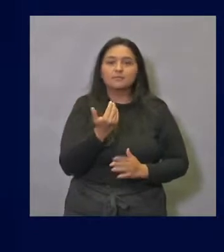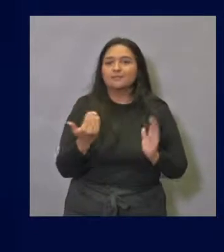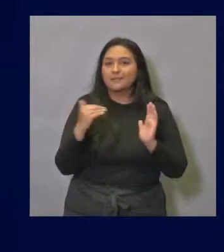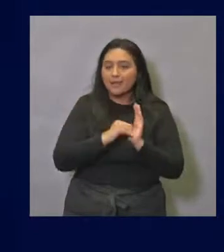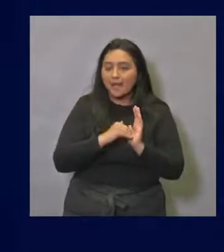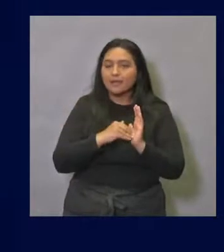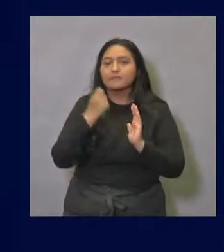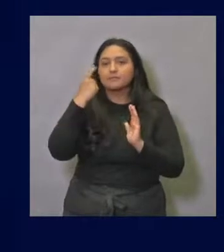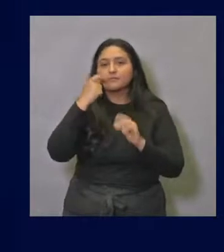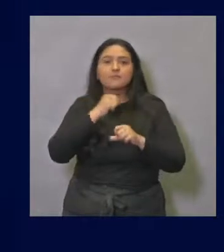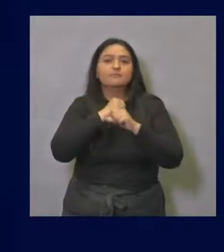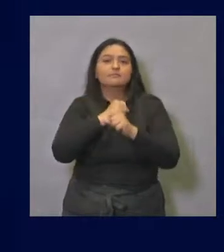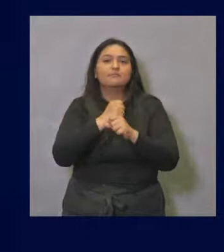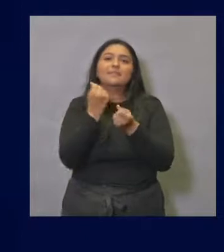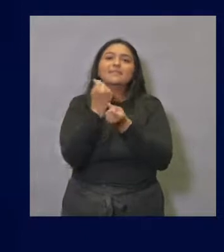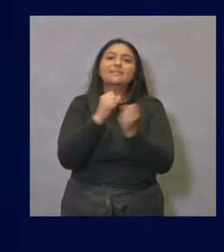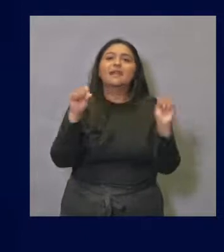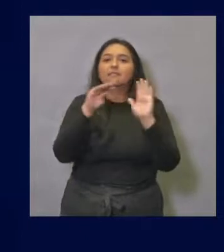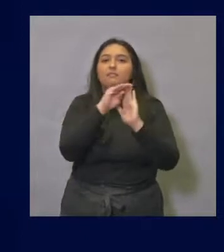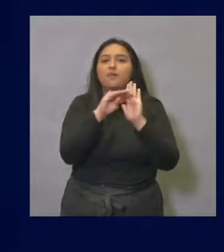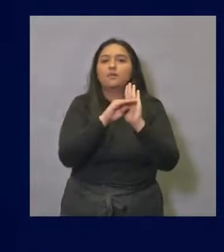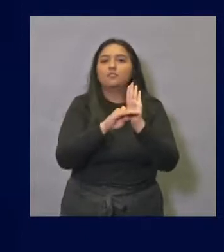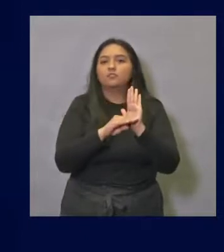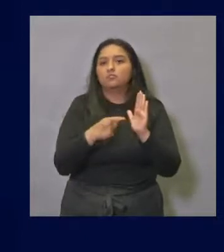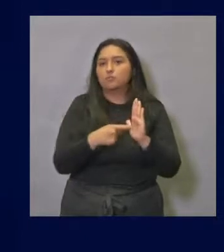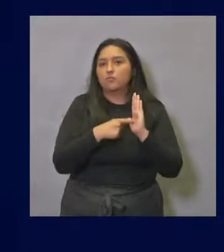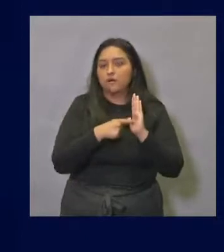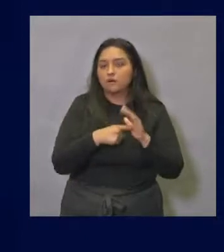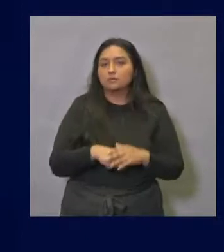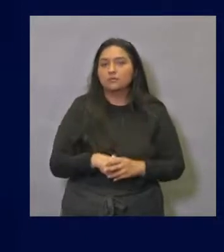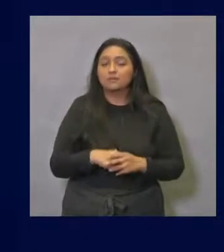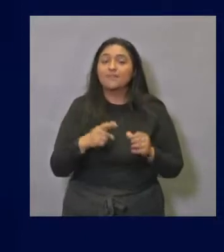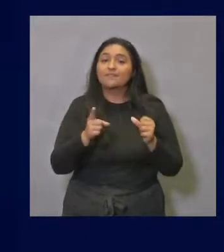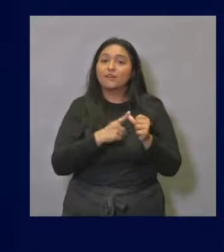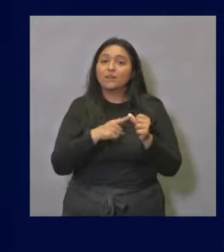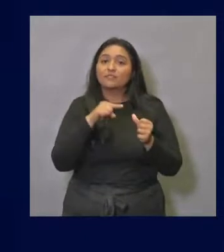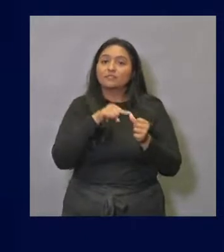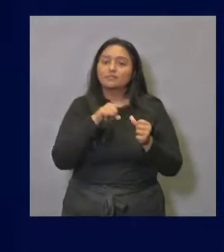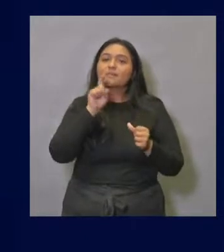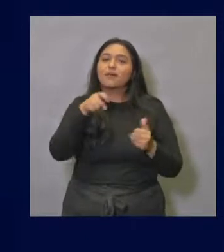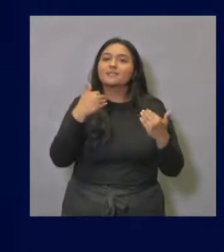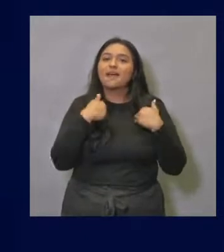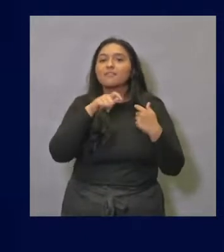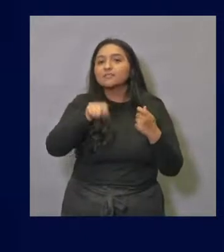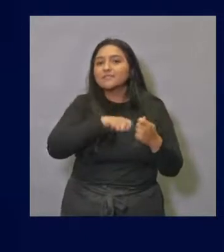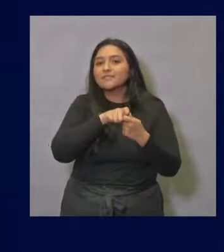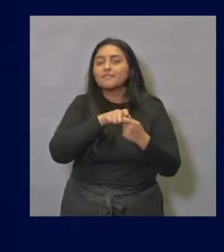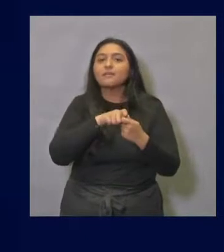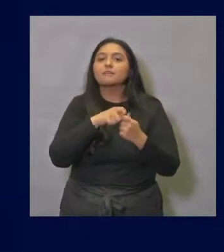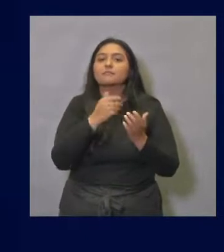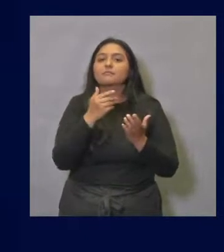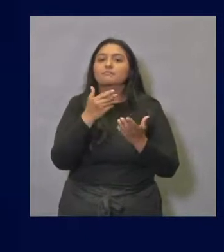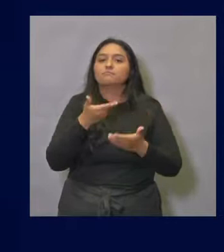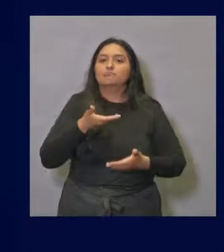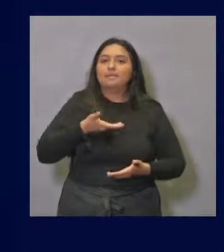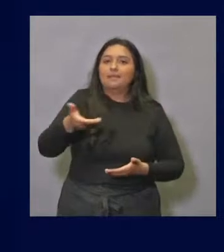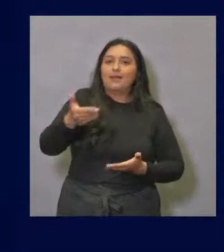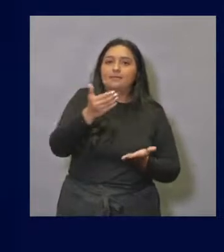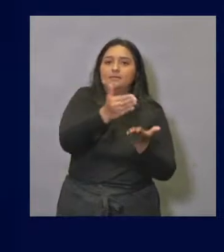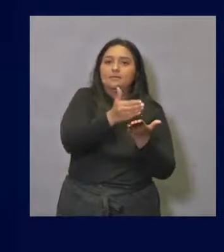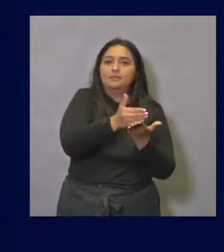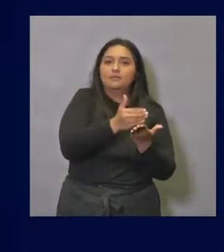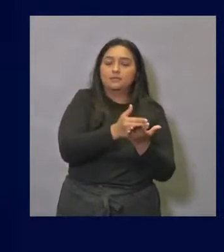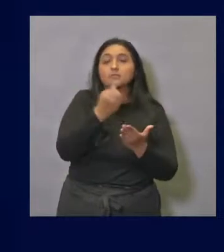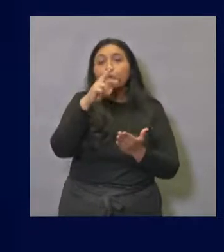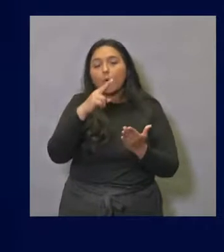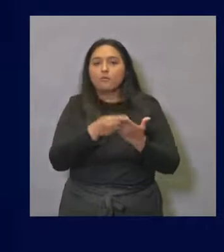safety measures that are required. The first is that there must be a defined guest list or tickets must be purchased. Masks must be